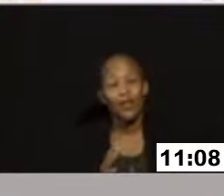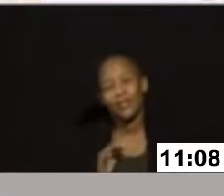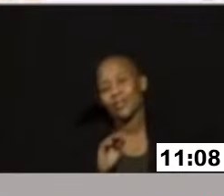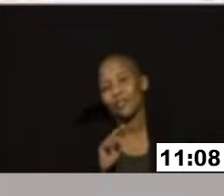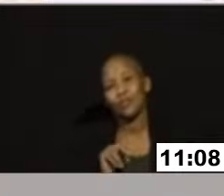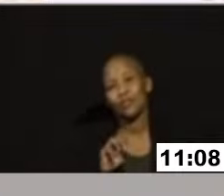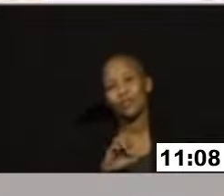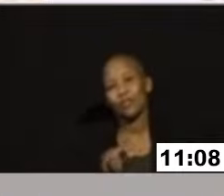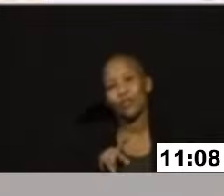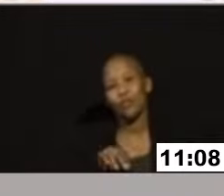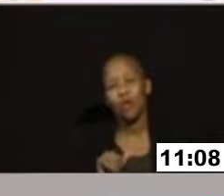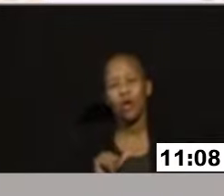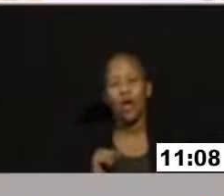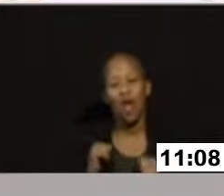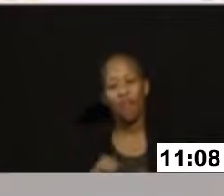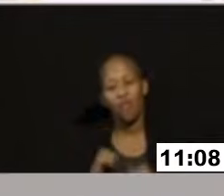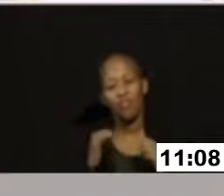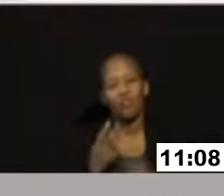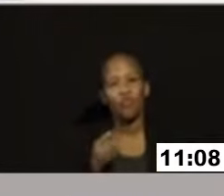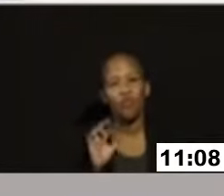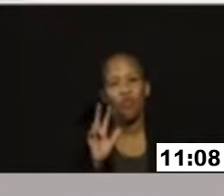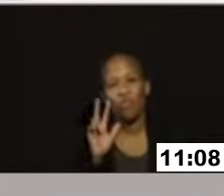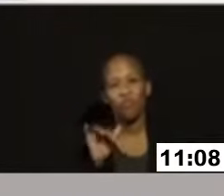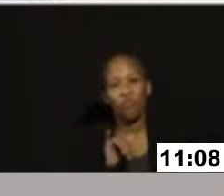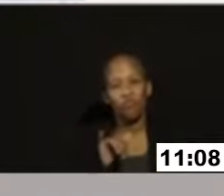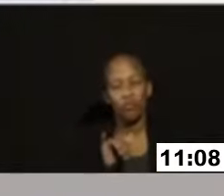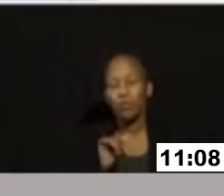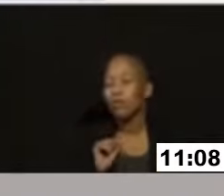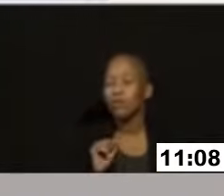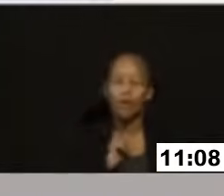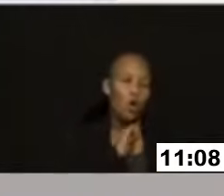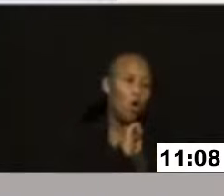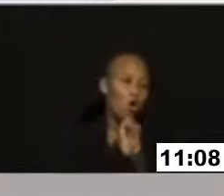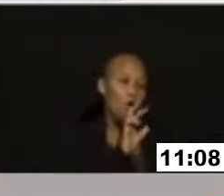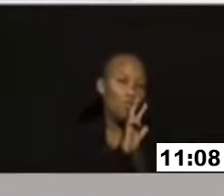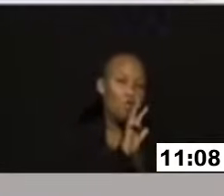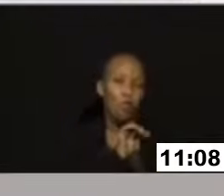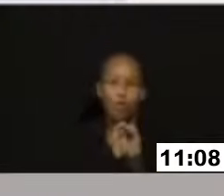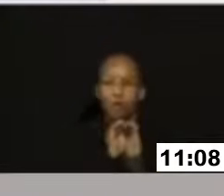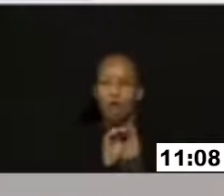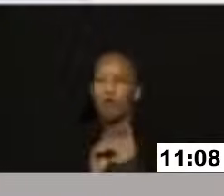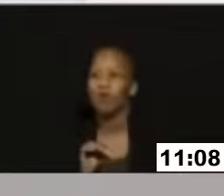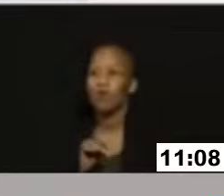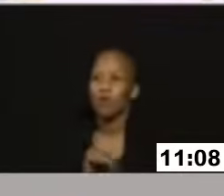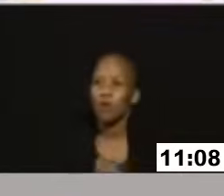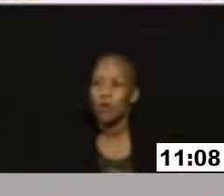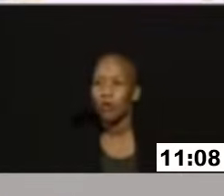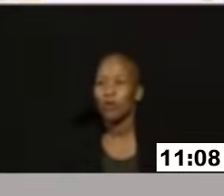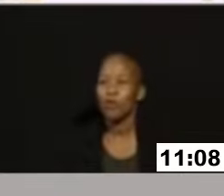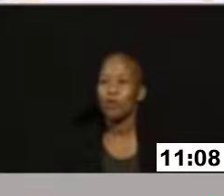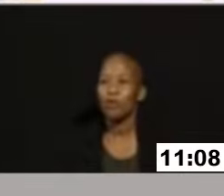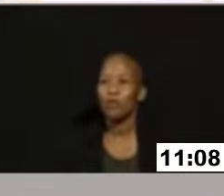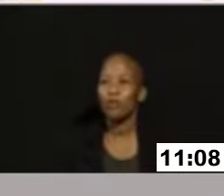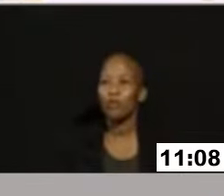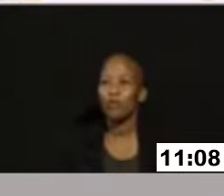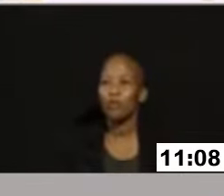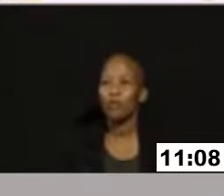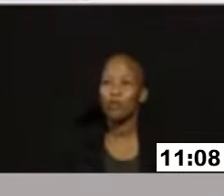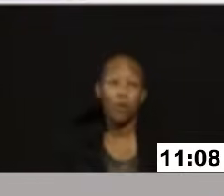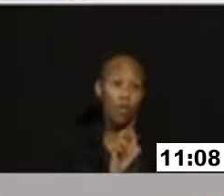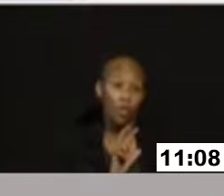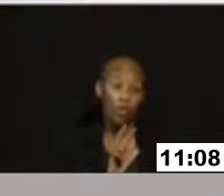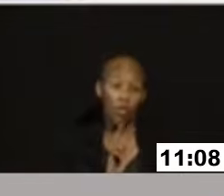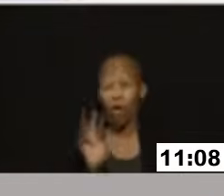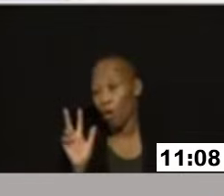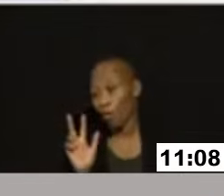oath or an affirmation? Please state your full, an oath. An oath. Yes,